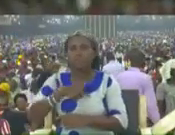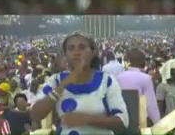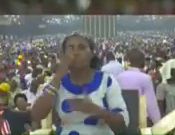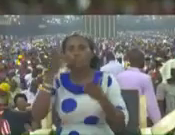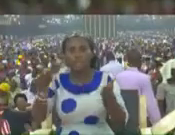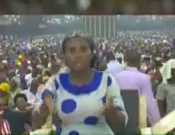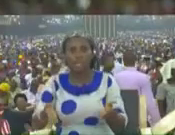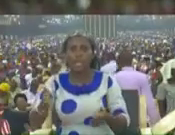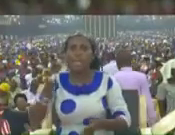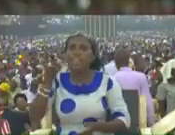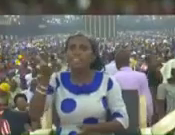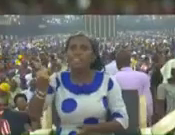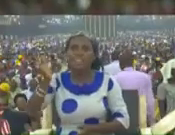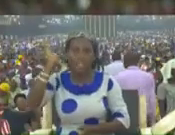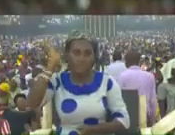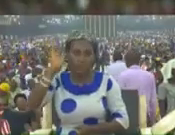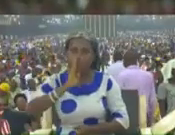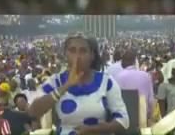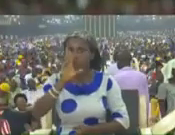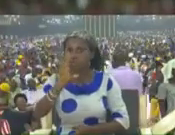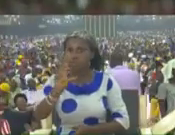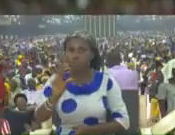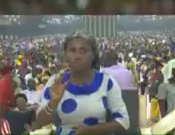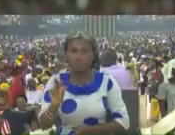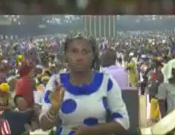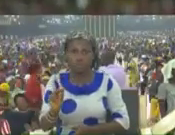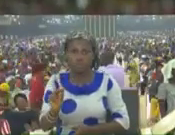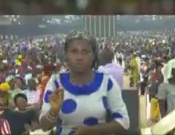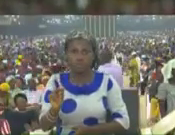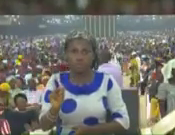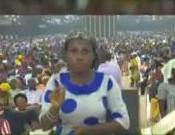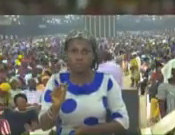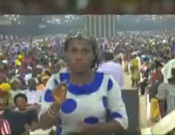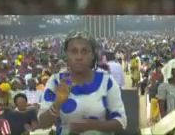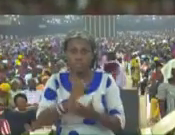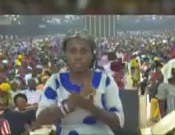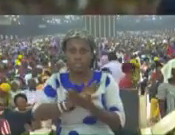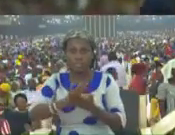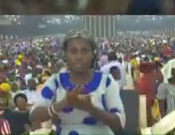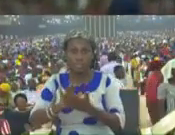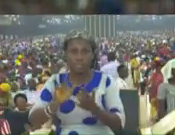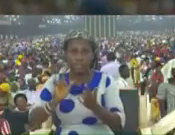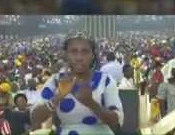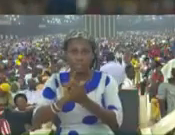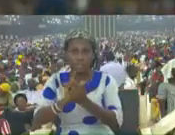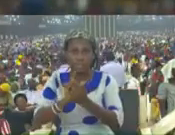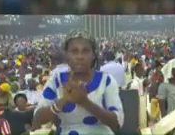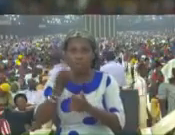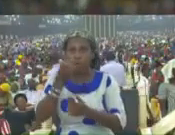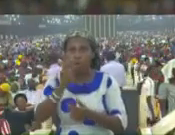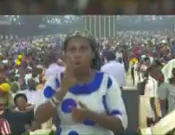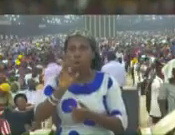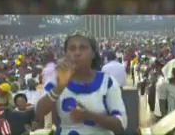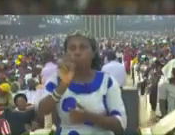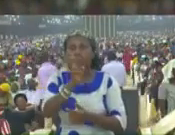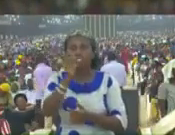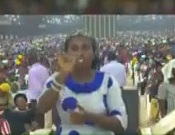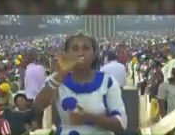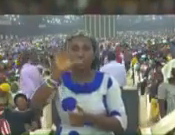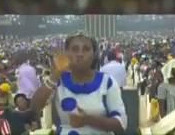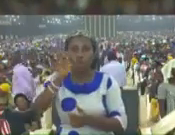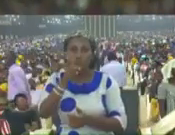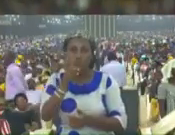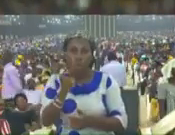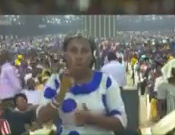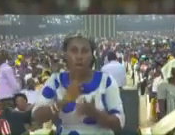There will be no divine encounter or Shiloh hour in December,